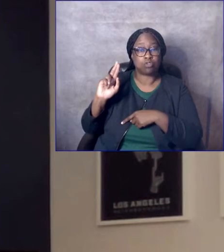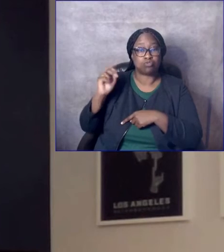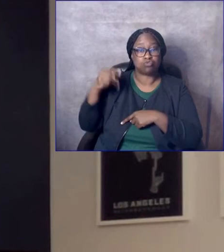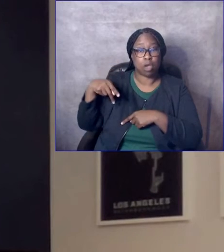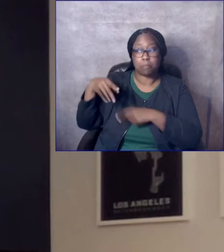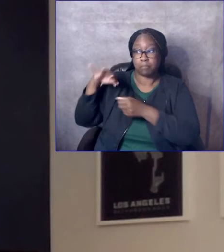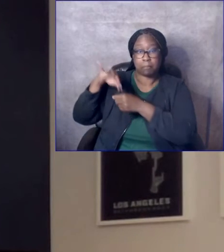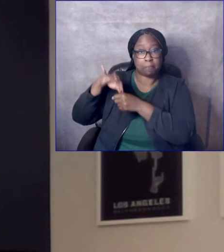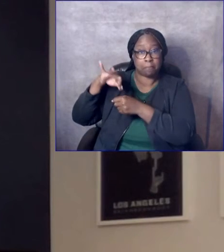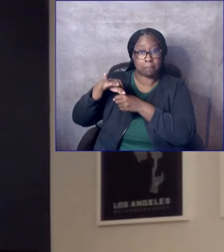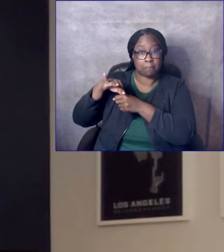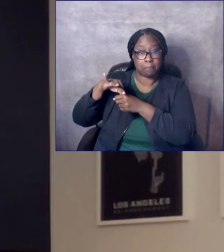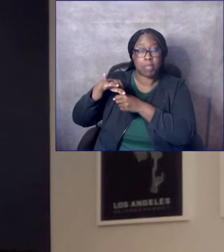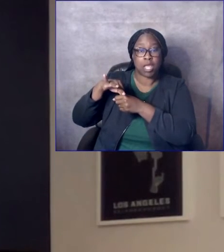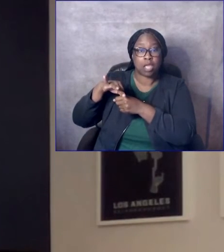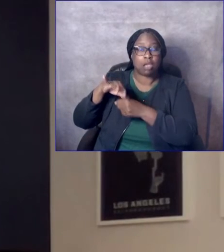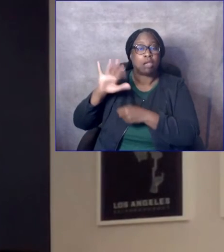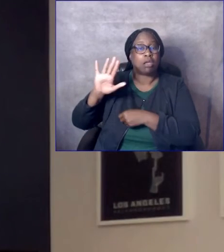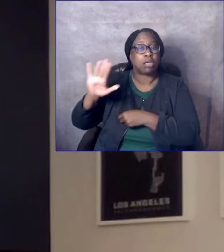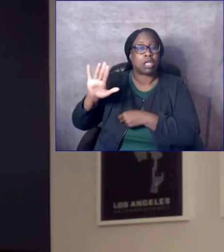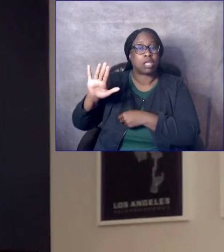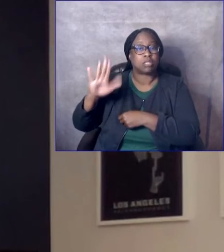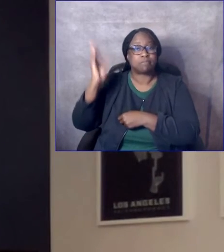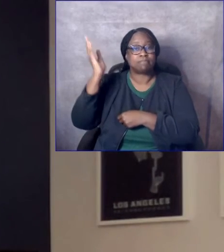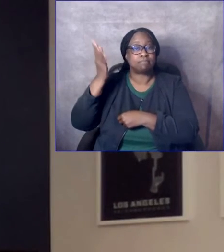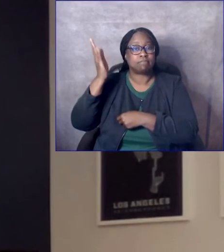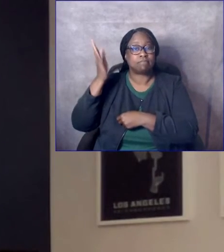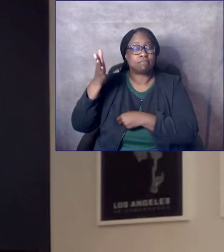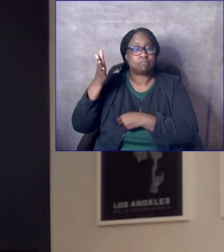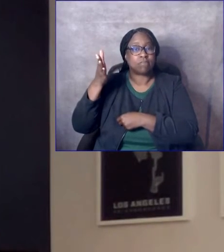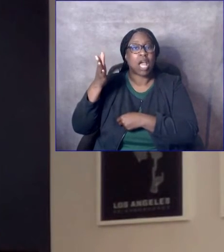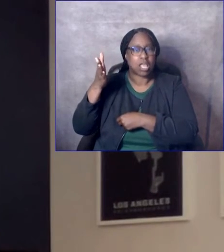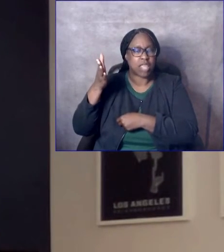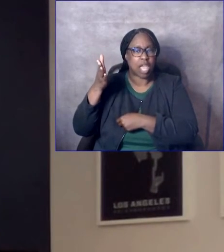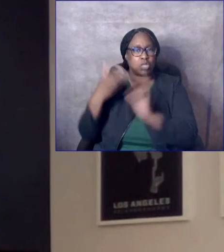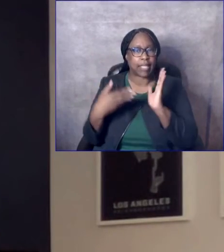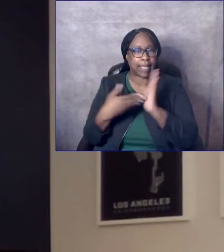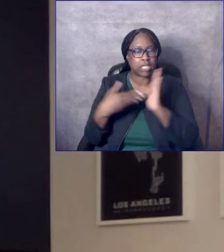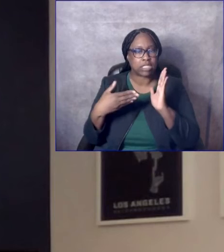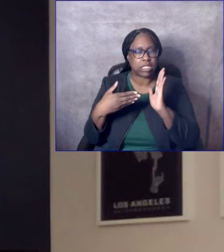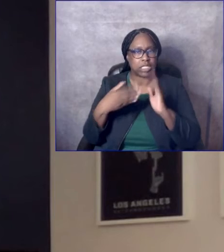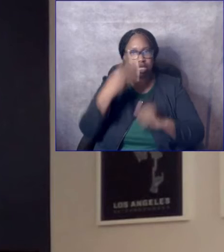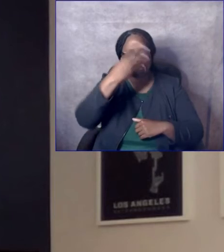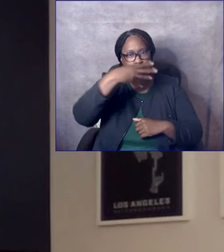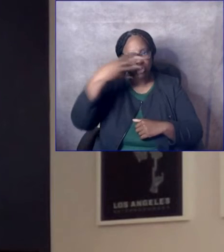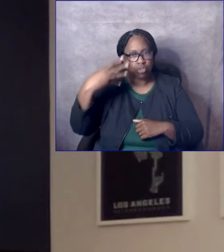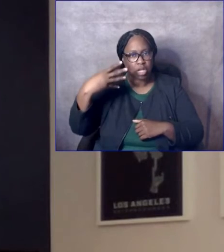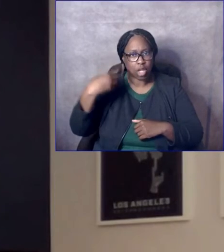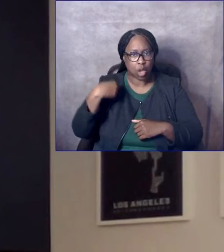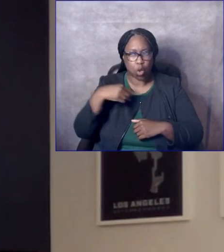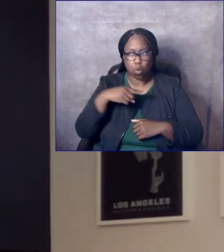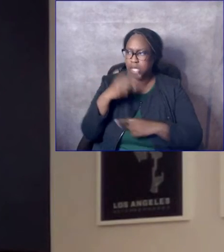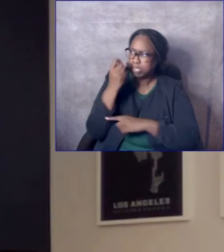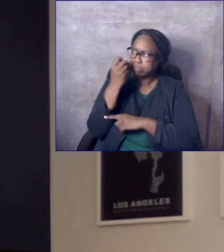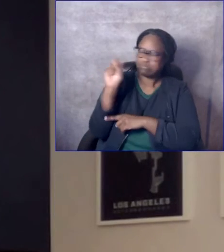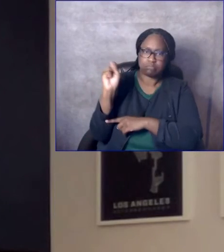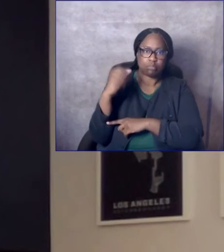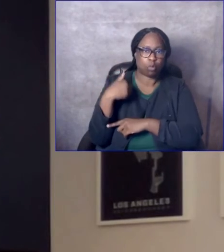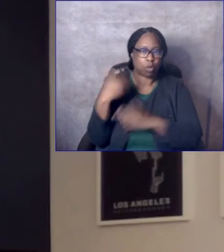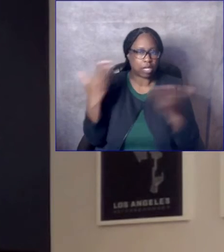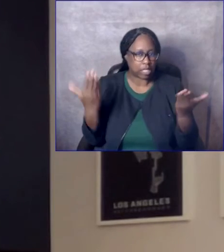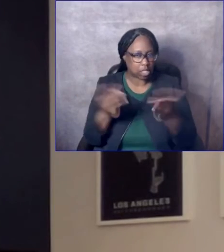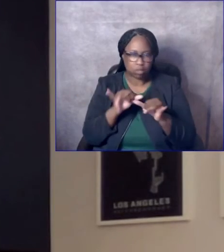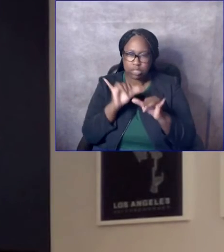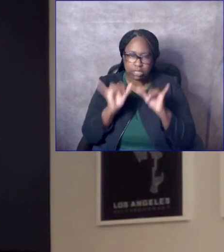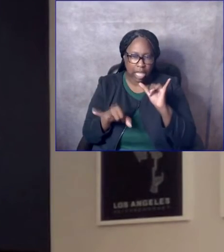very anti-immigrant rhetoric and agenda, and saying, like, we're here to stay. Like, we are undocumented, we are